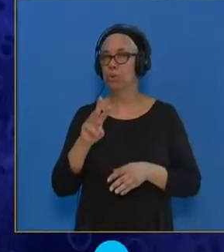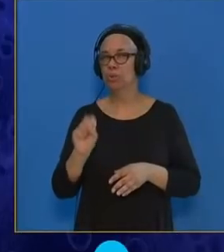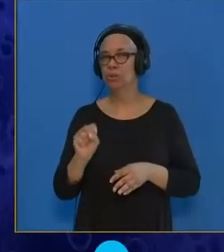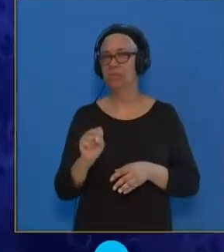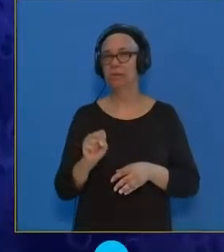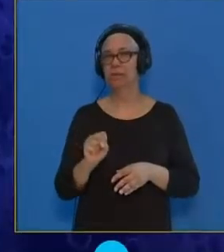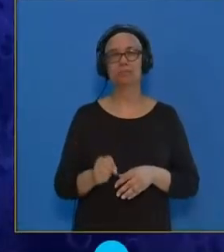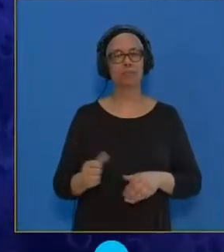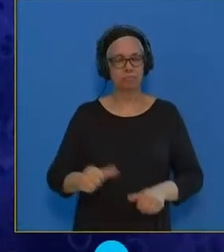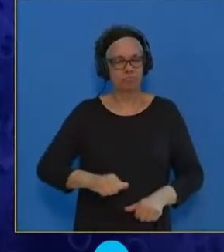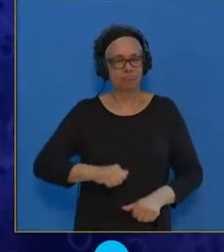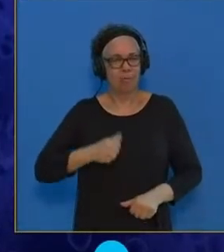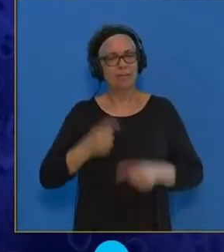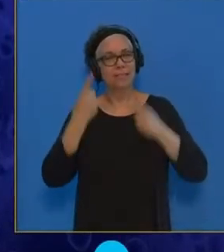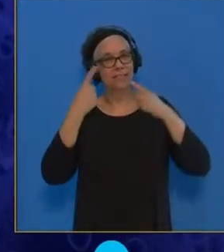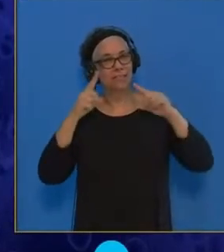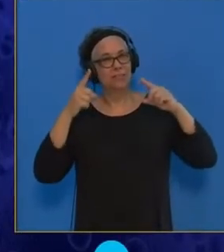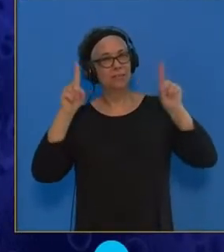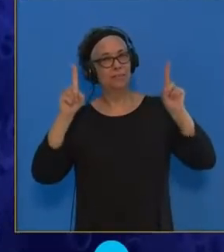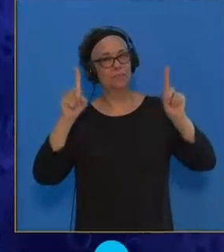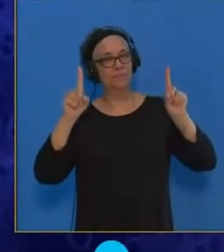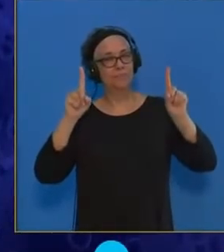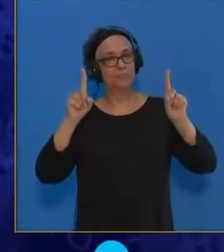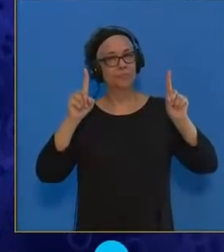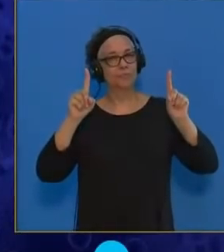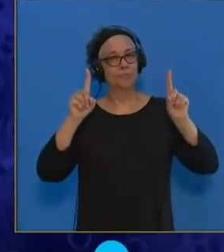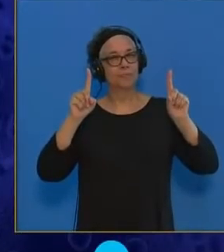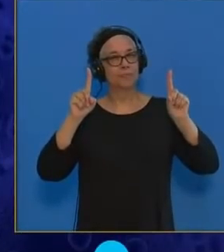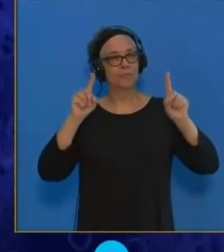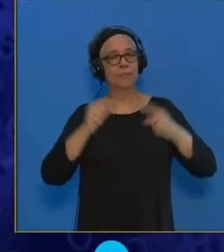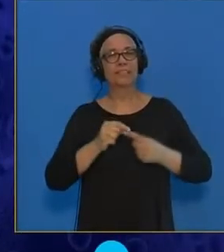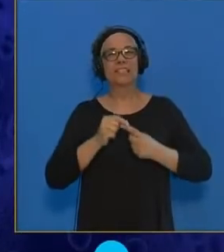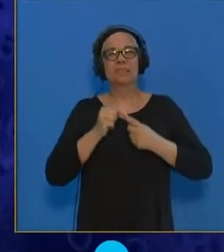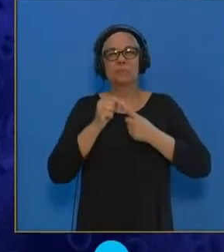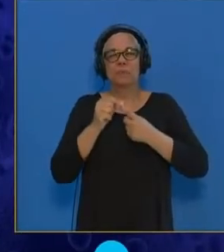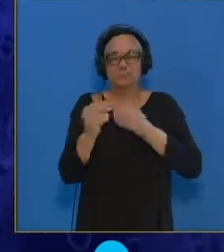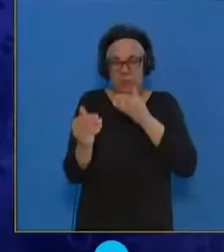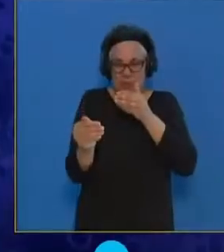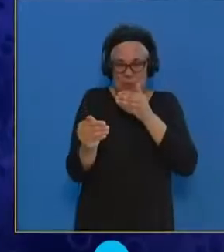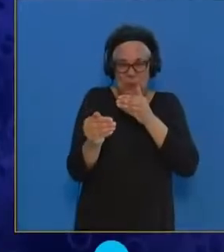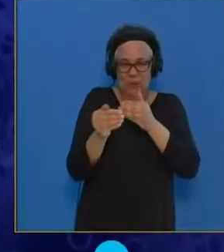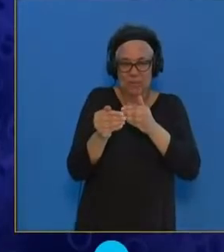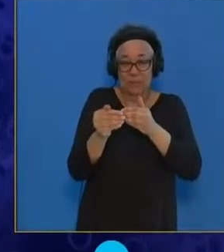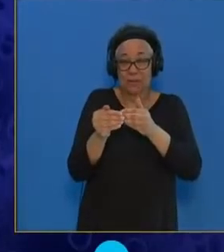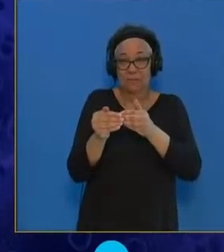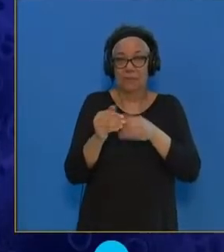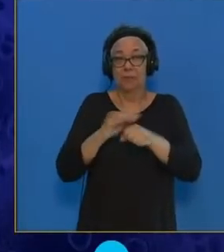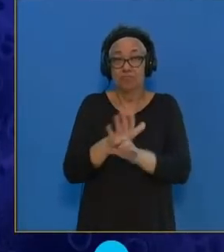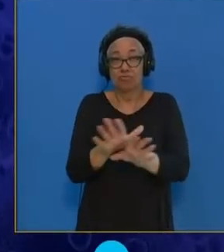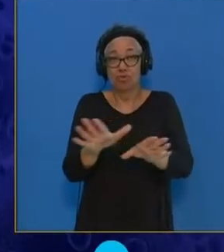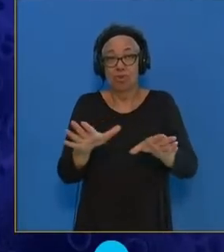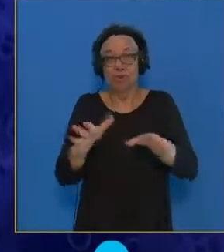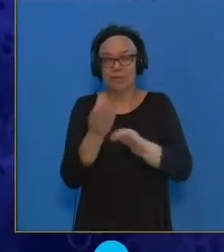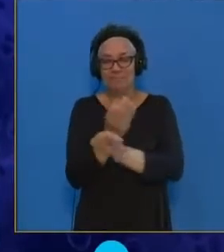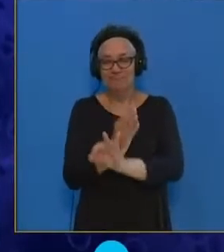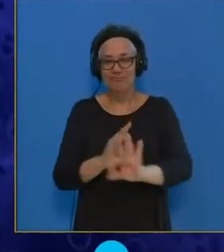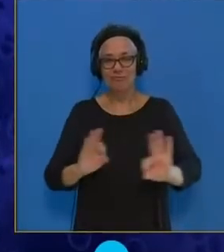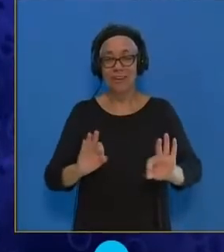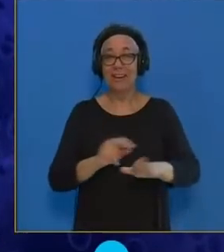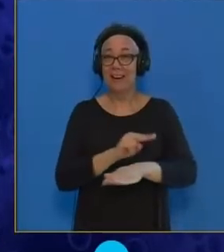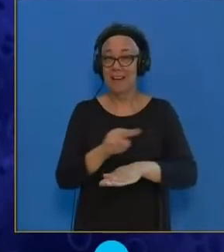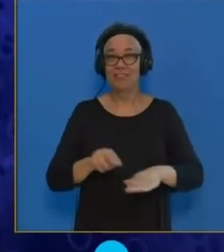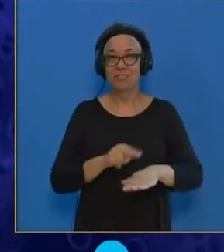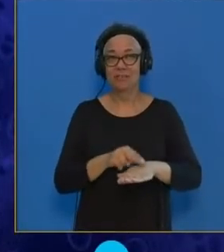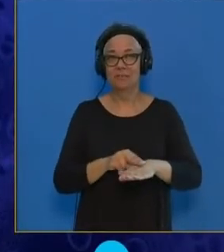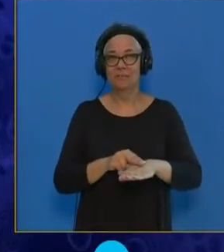achievement, and particularly as we are on the cusp of being a COVID-free nation. The